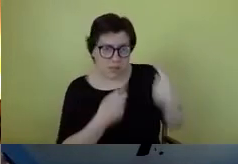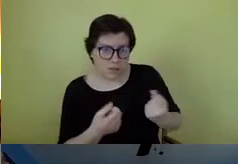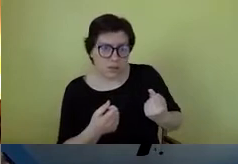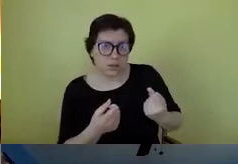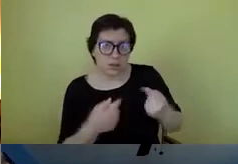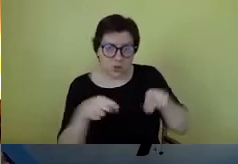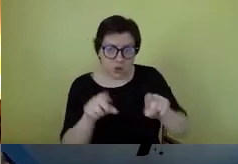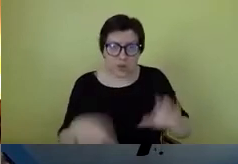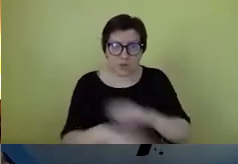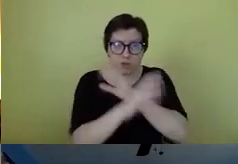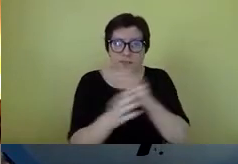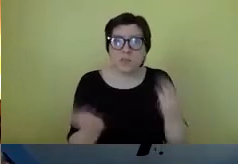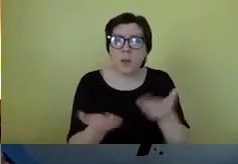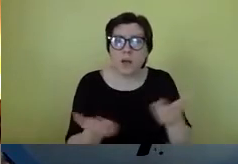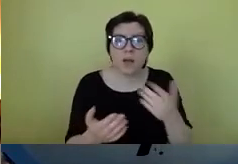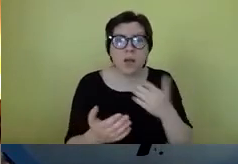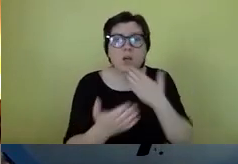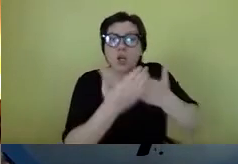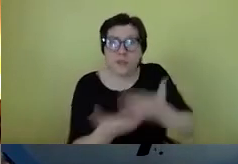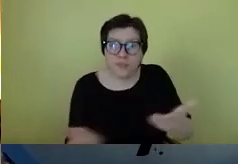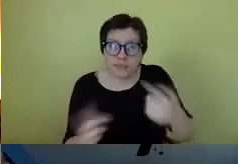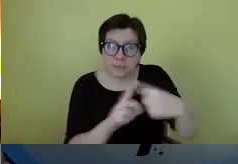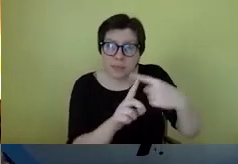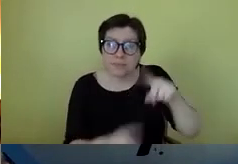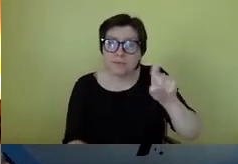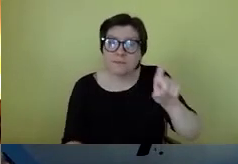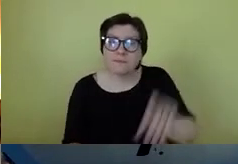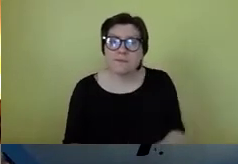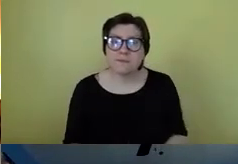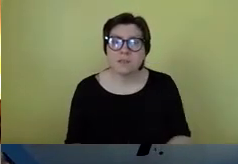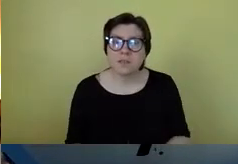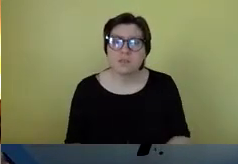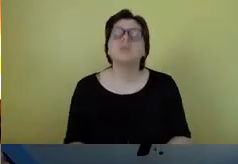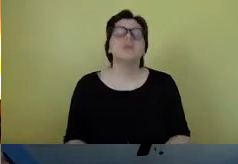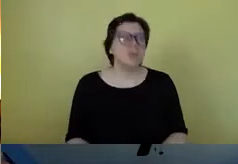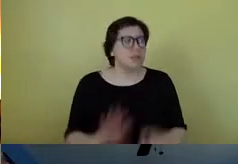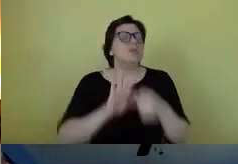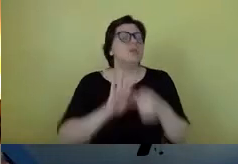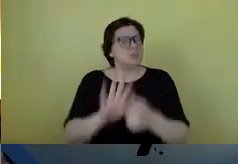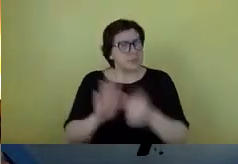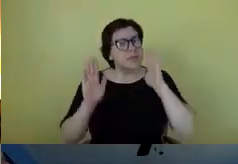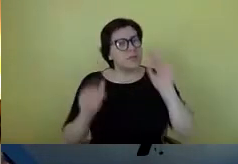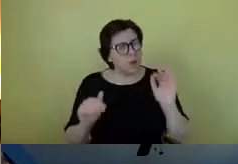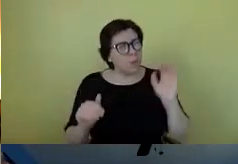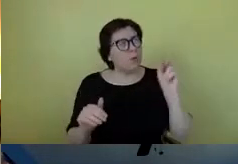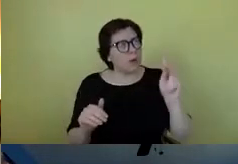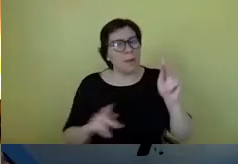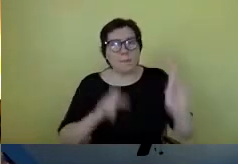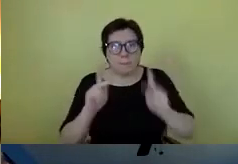Well, some of the signs of hope is that our people are growing